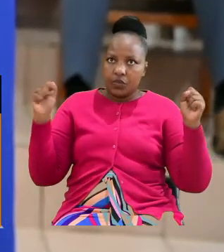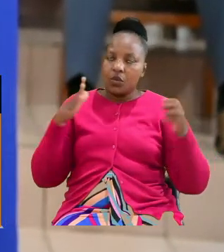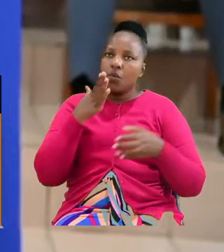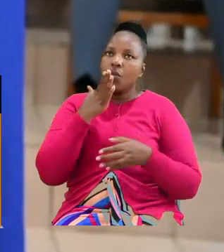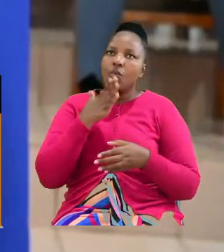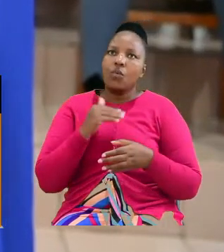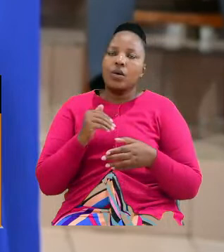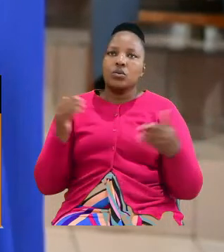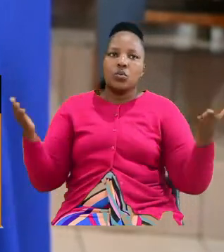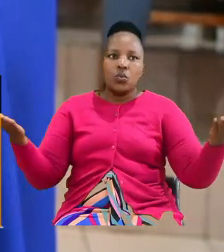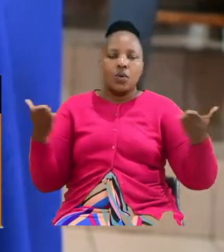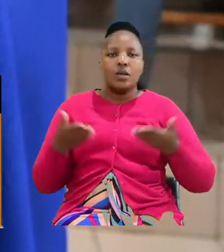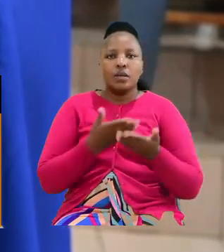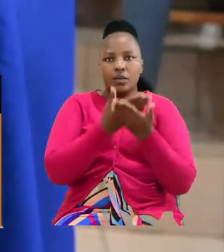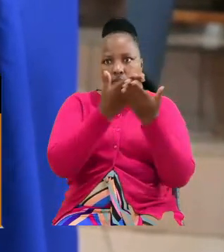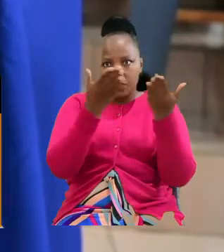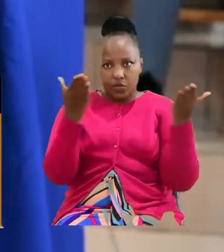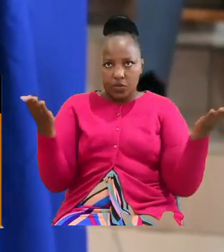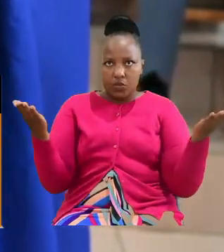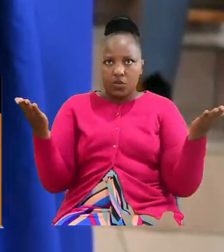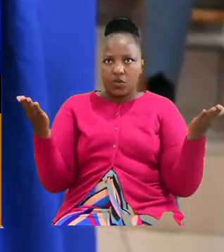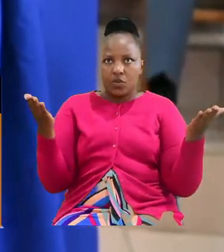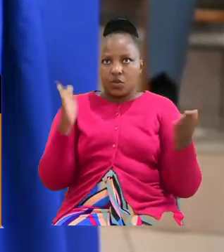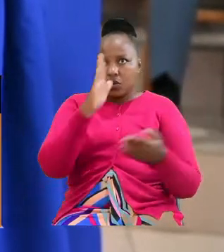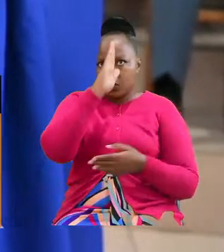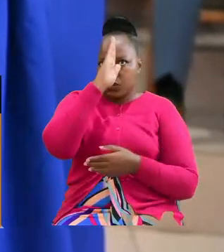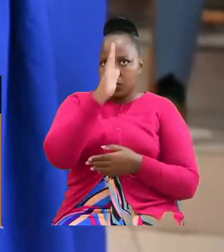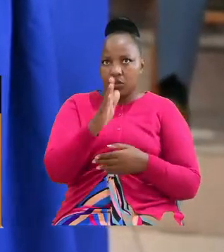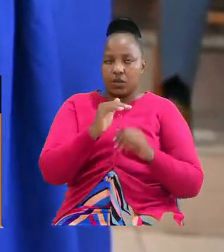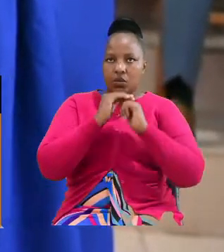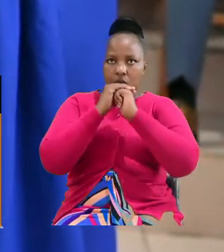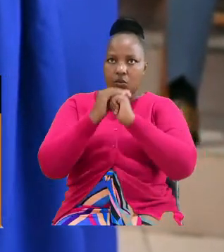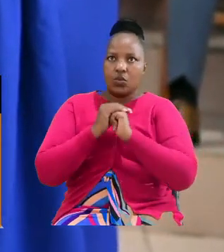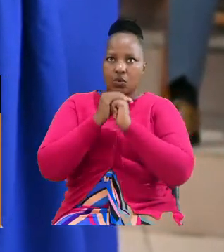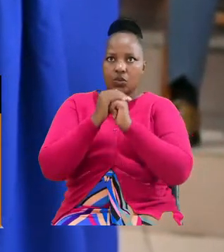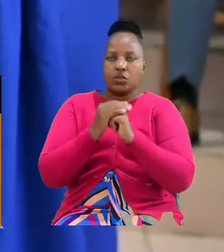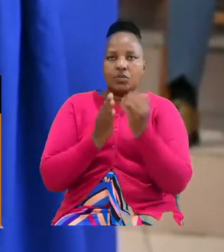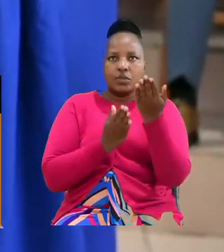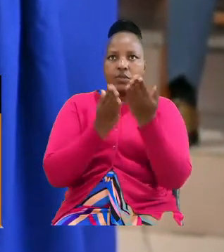to invite you for a Sunday worship and